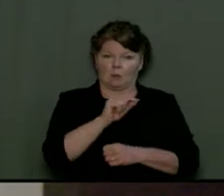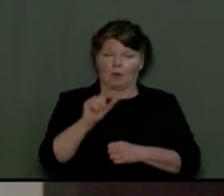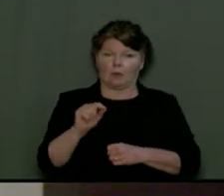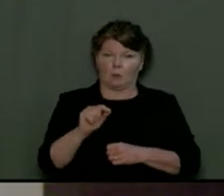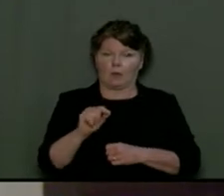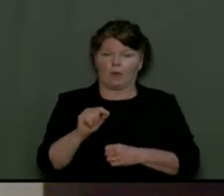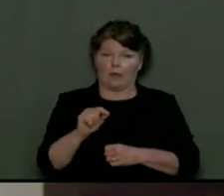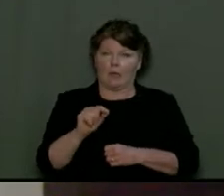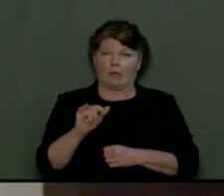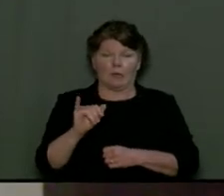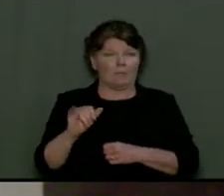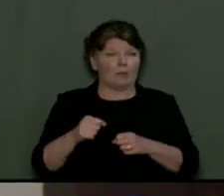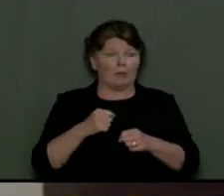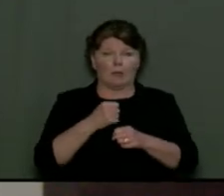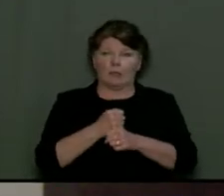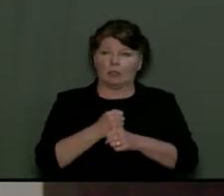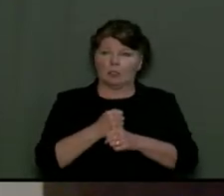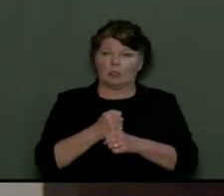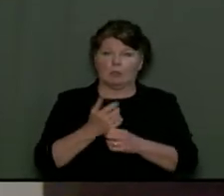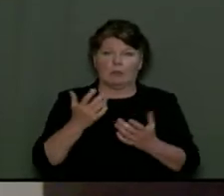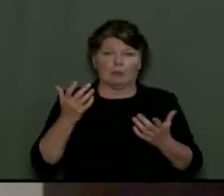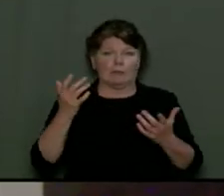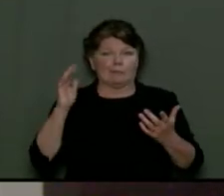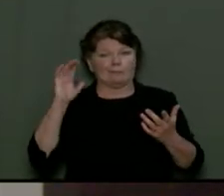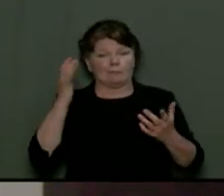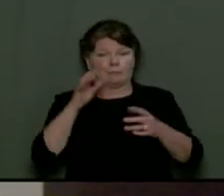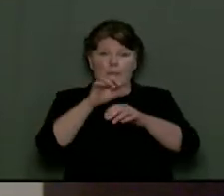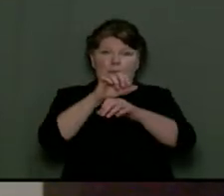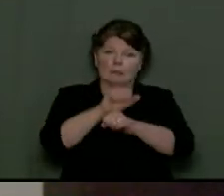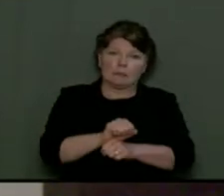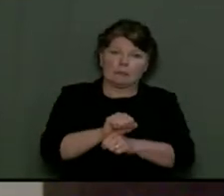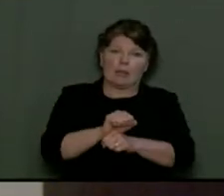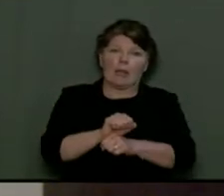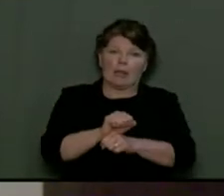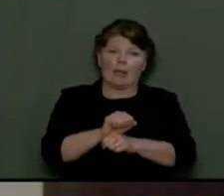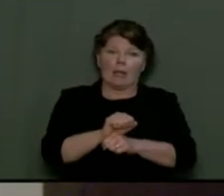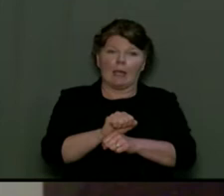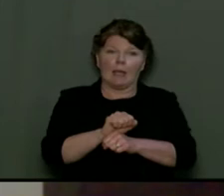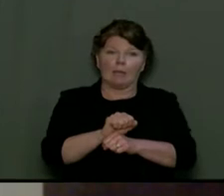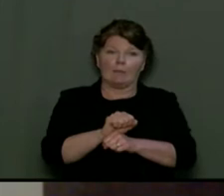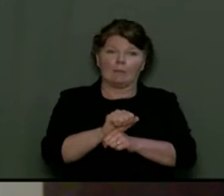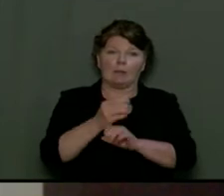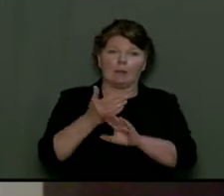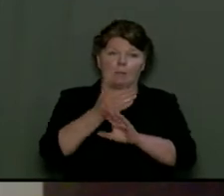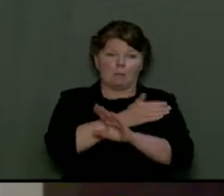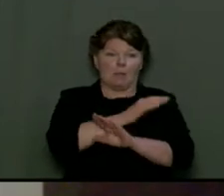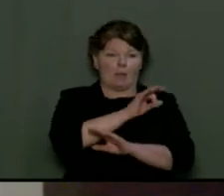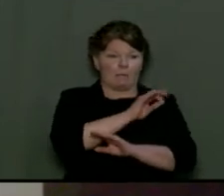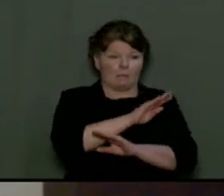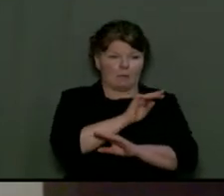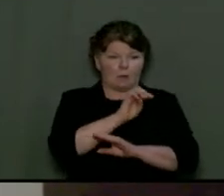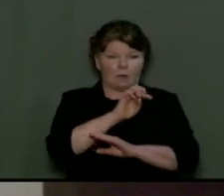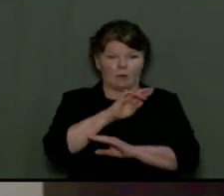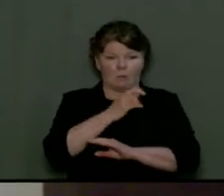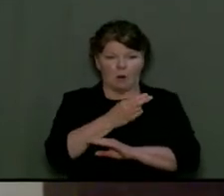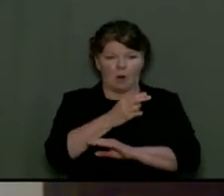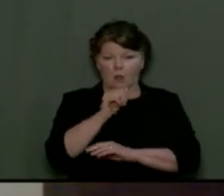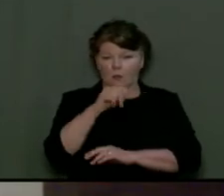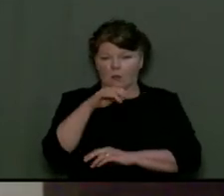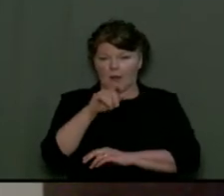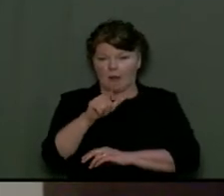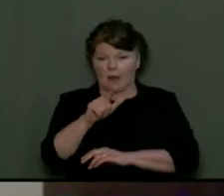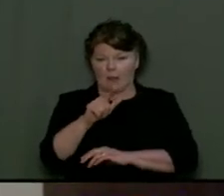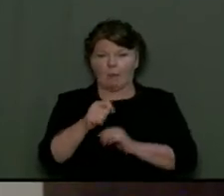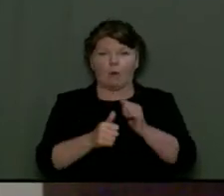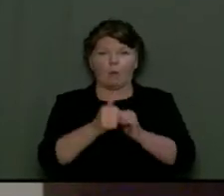a year where we have been slaves of sorts. Way back in February, March, April,